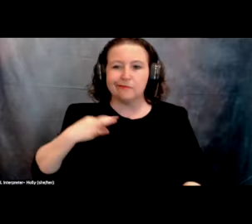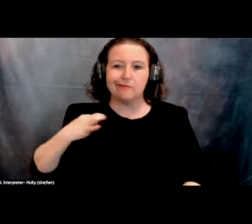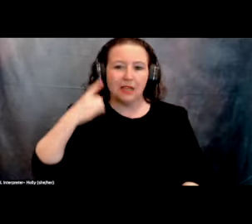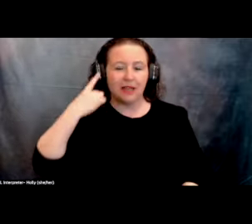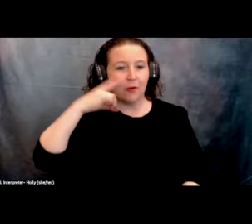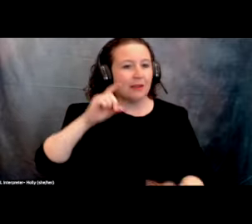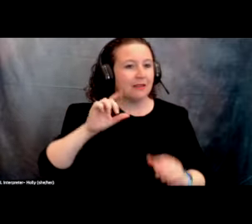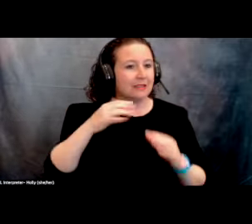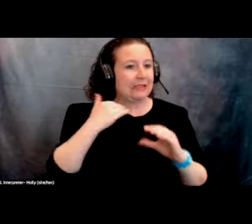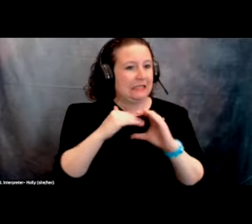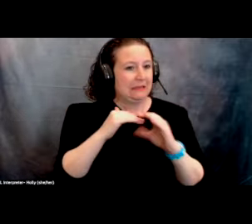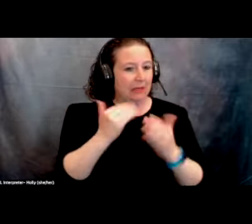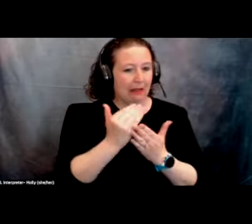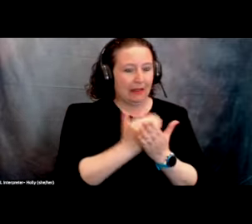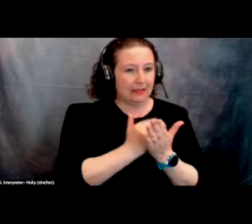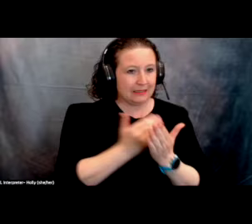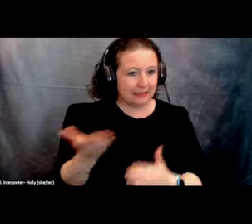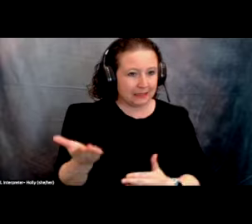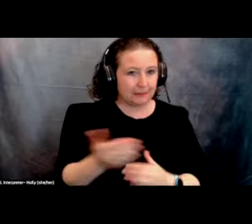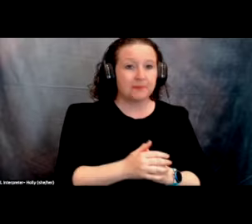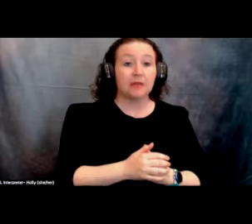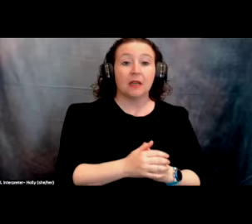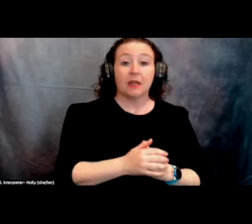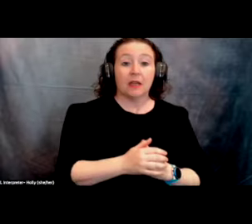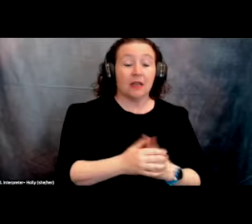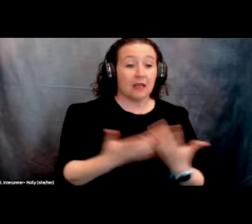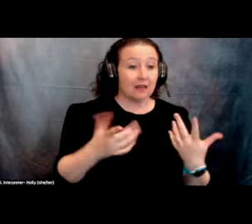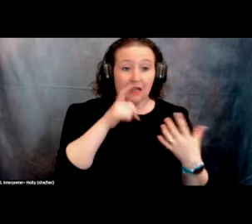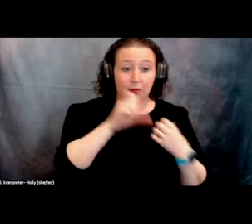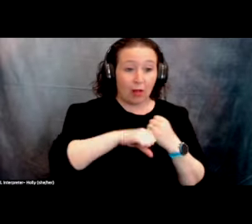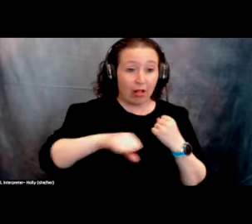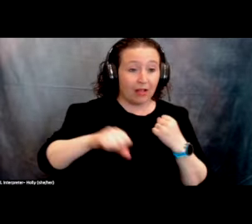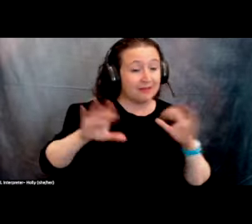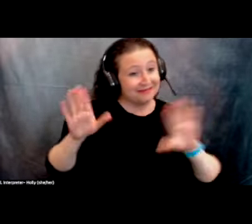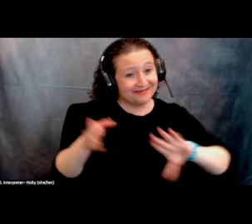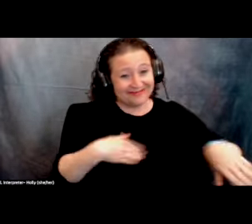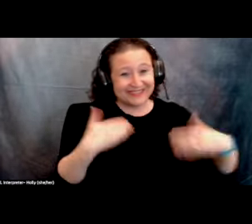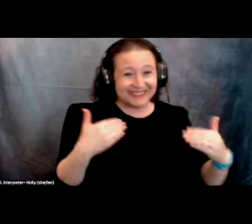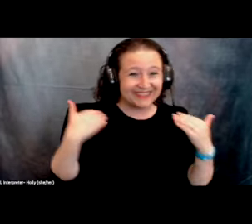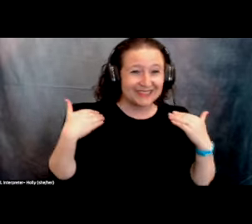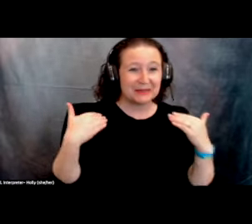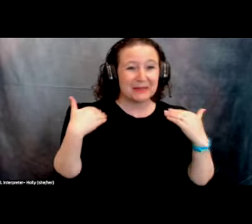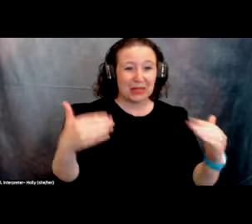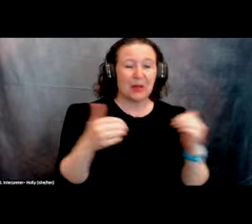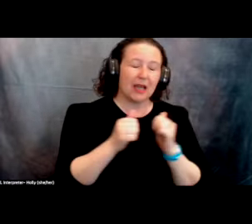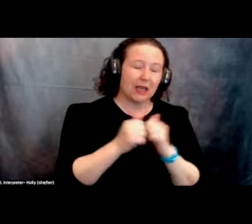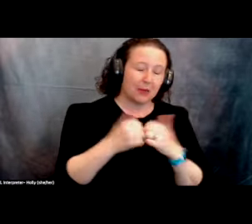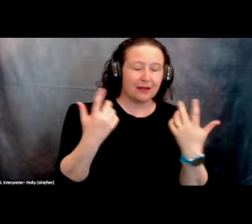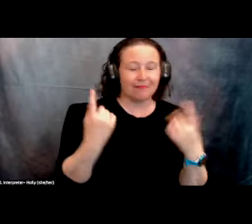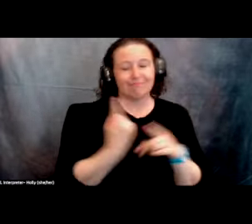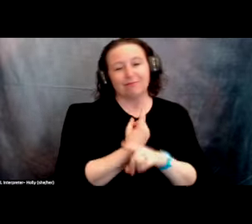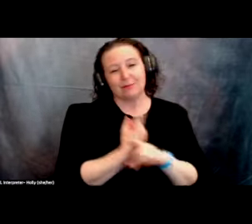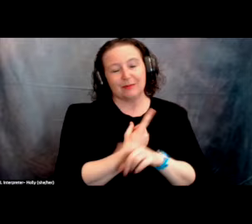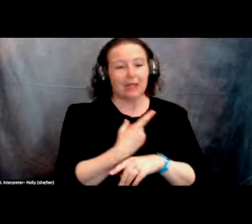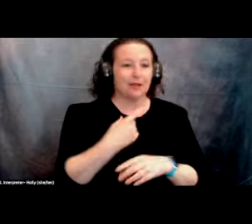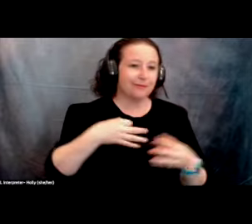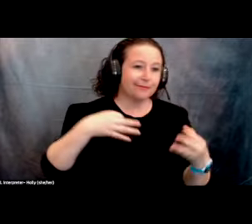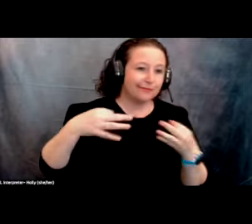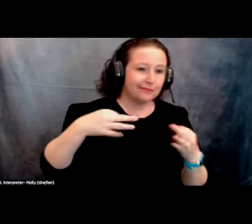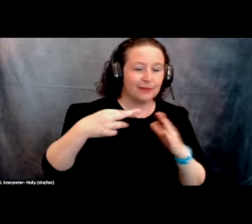list. But without further ado, I wanted to get on with some bookkeeping topics